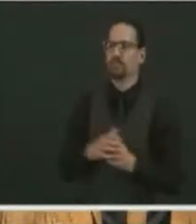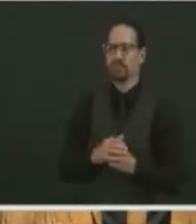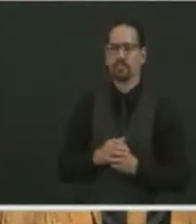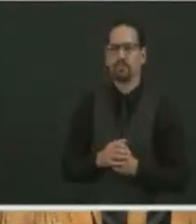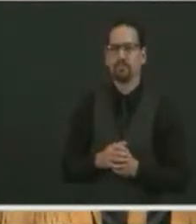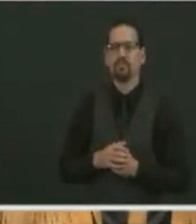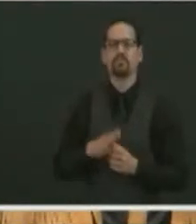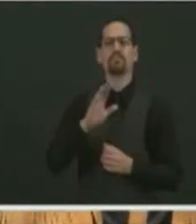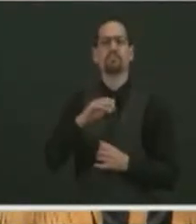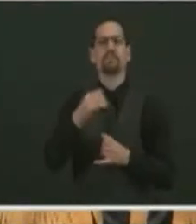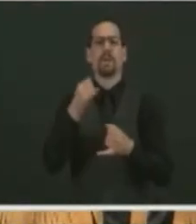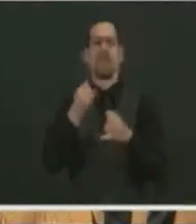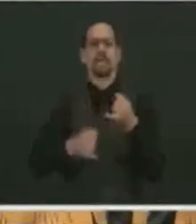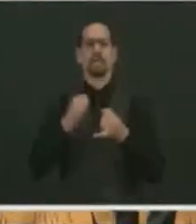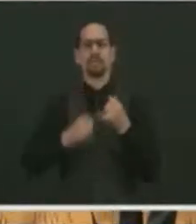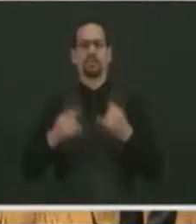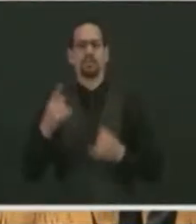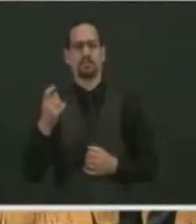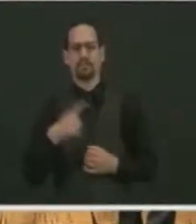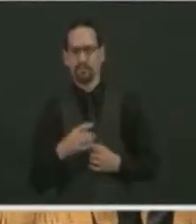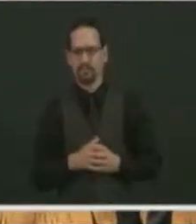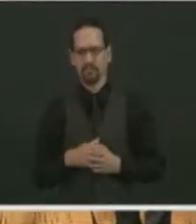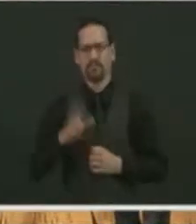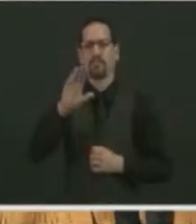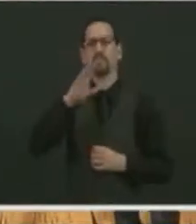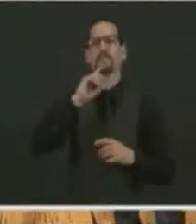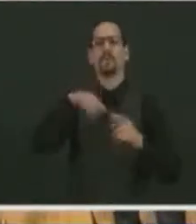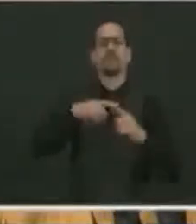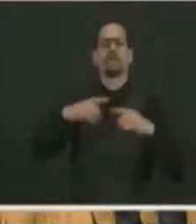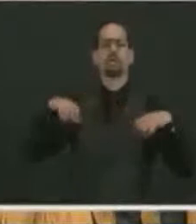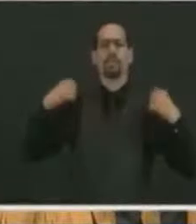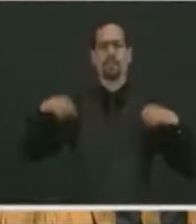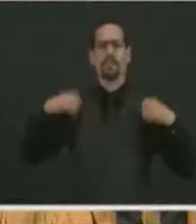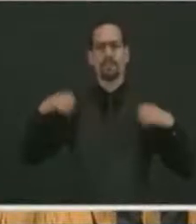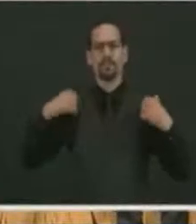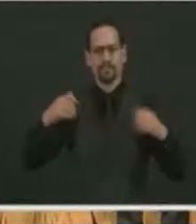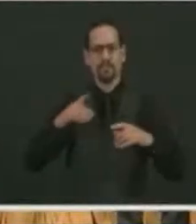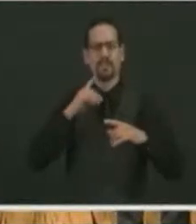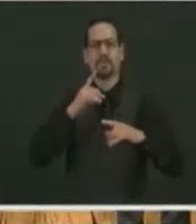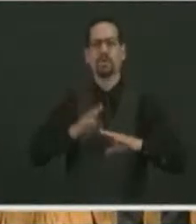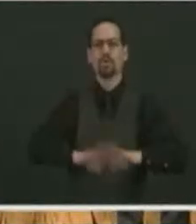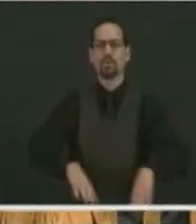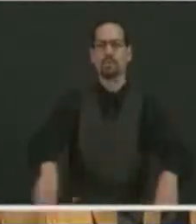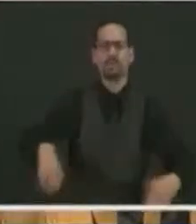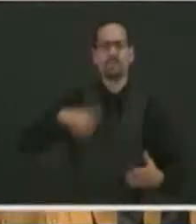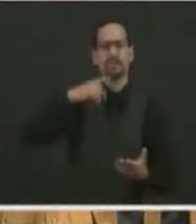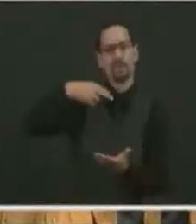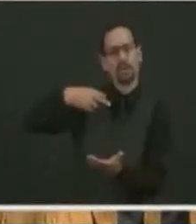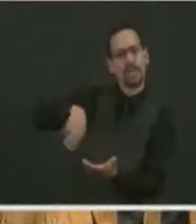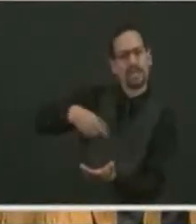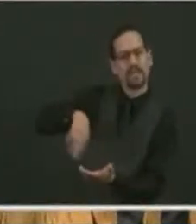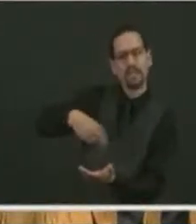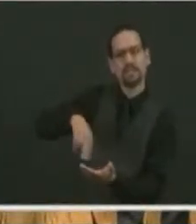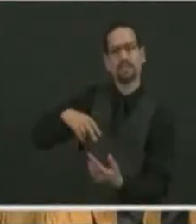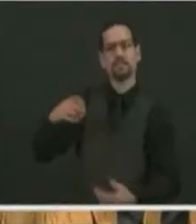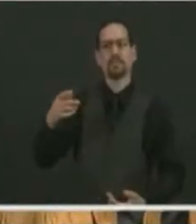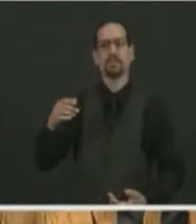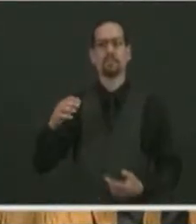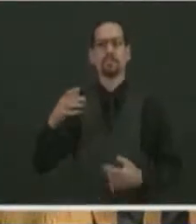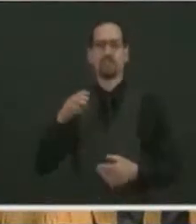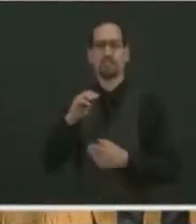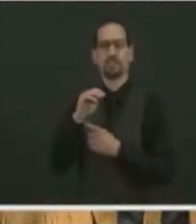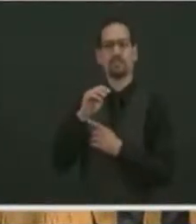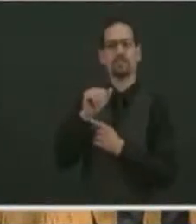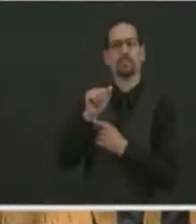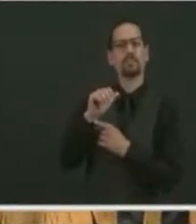wanted to clarify the gym reopening. Does this include like kids dance and gymnastics and martial arts studios, or would that fall into Yes. to